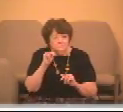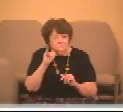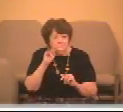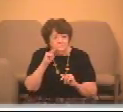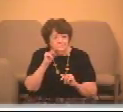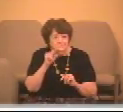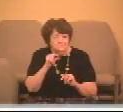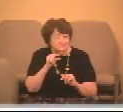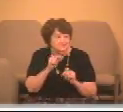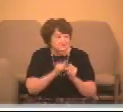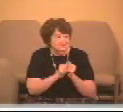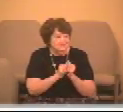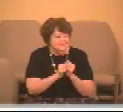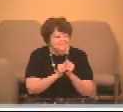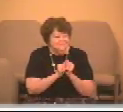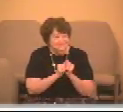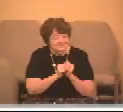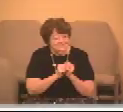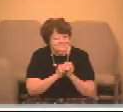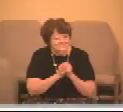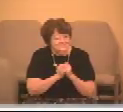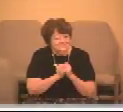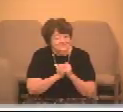That's a good theological word, by the way.